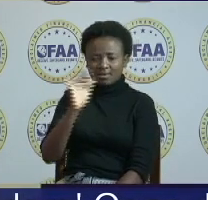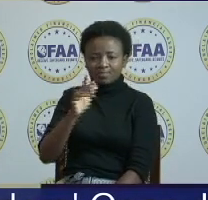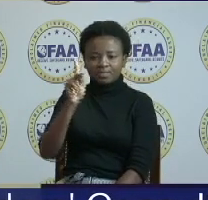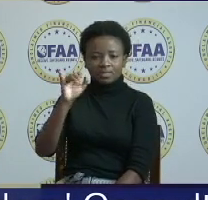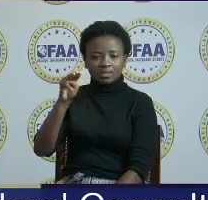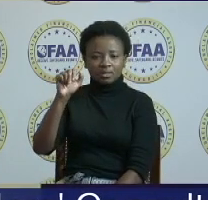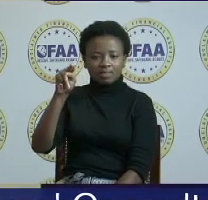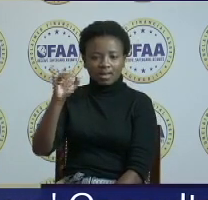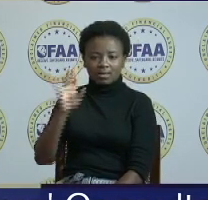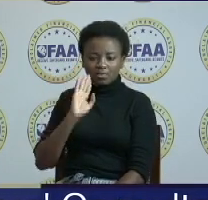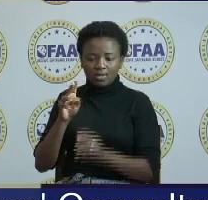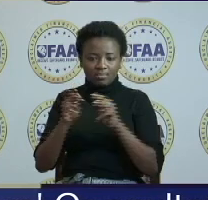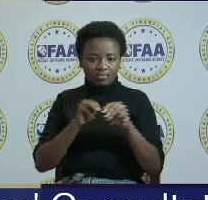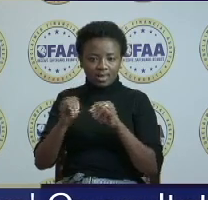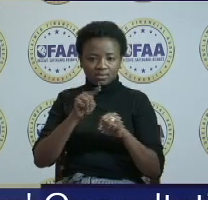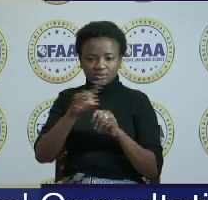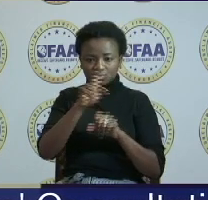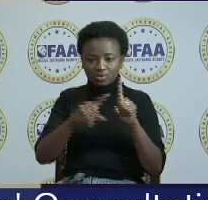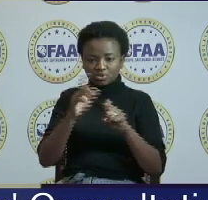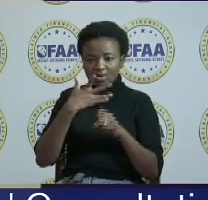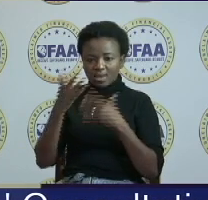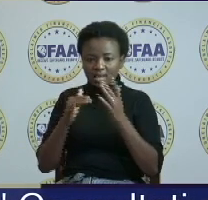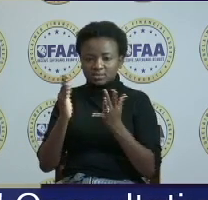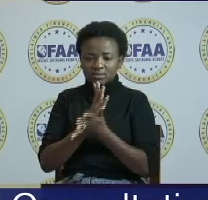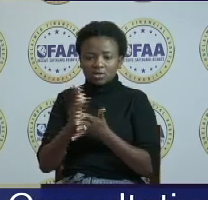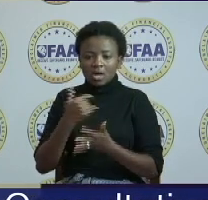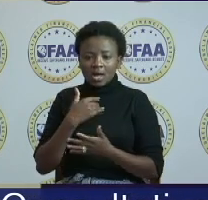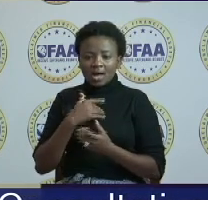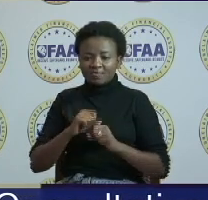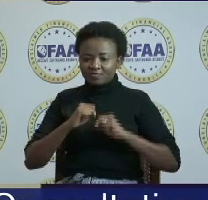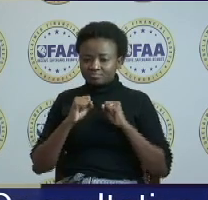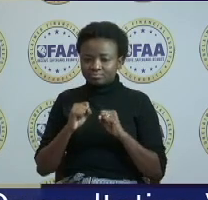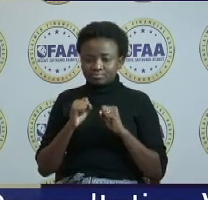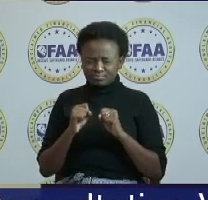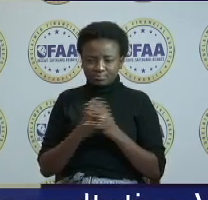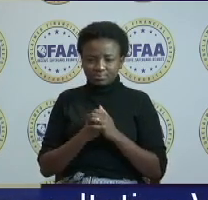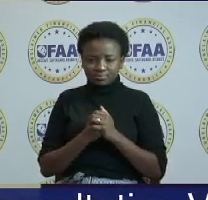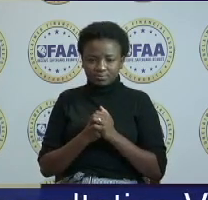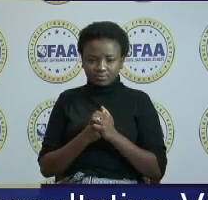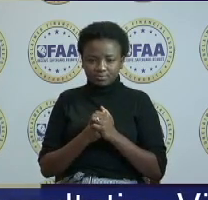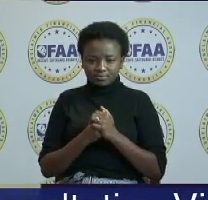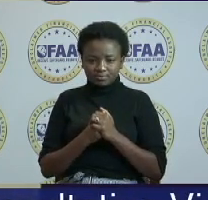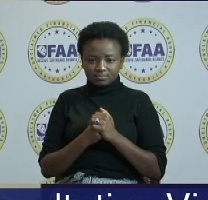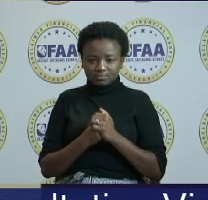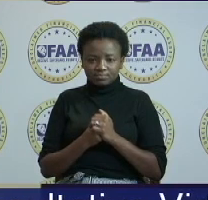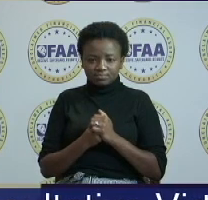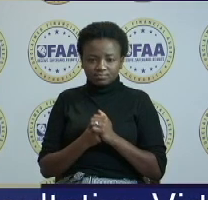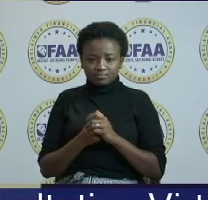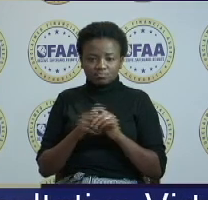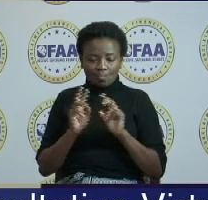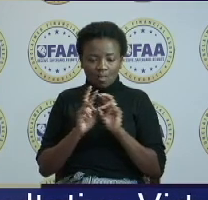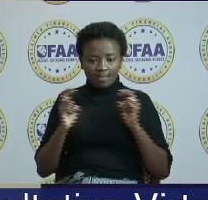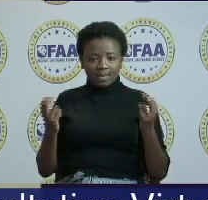moderating this Q&A session made up of very able and distinguished panelists as we host this